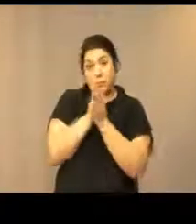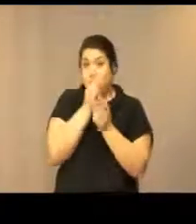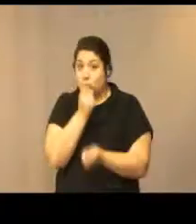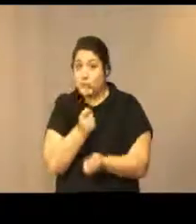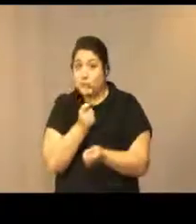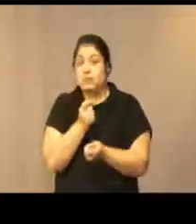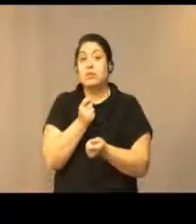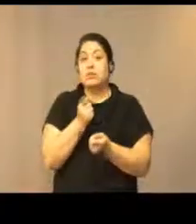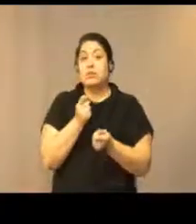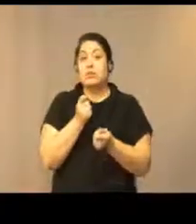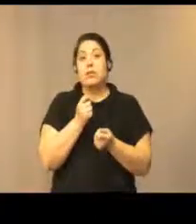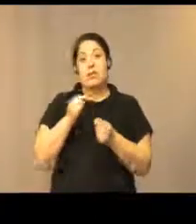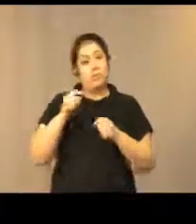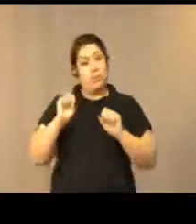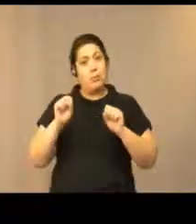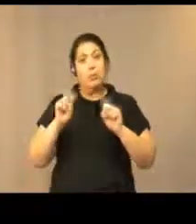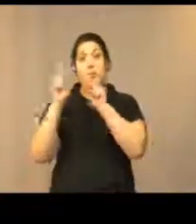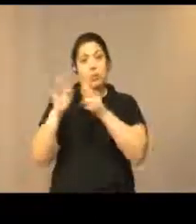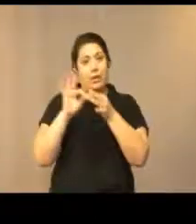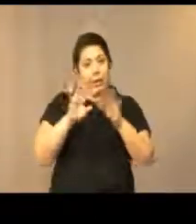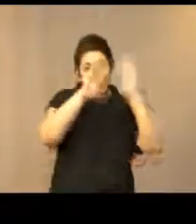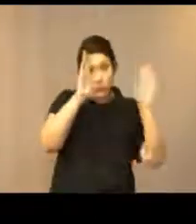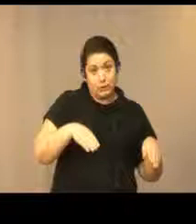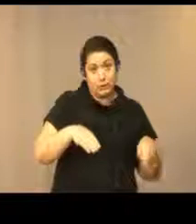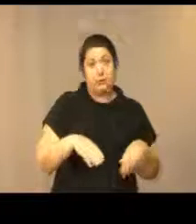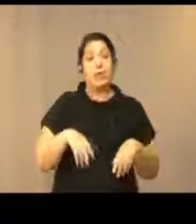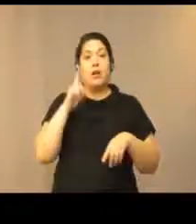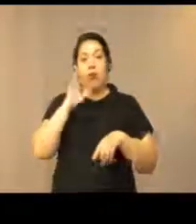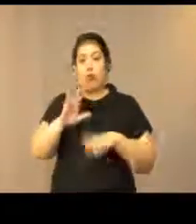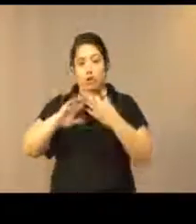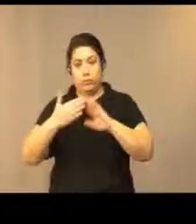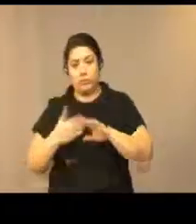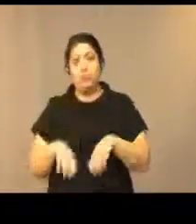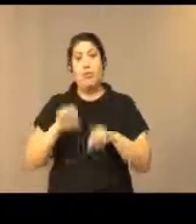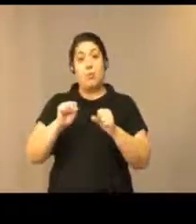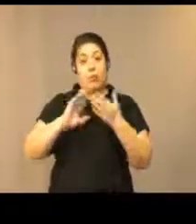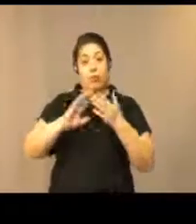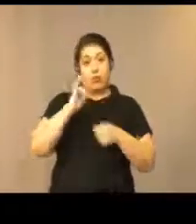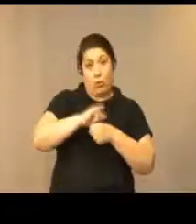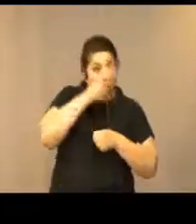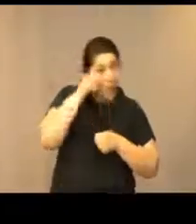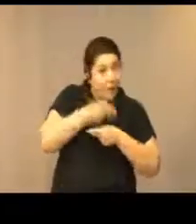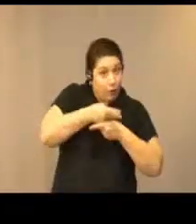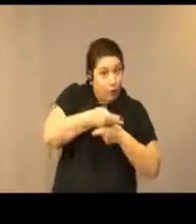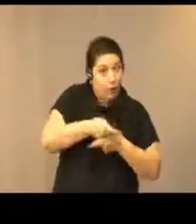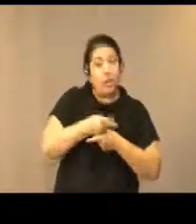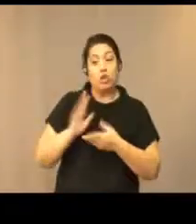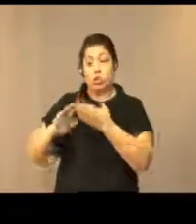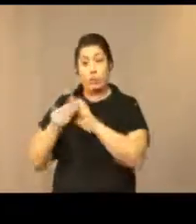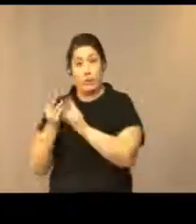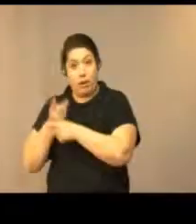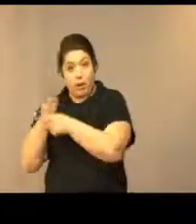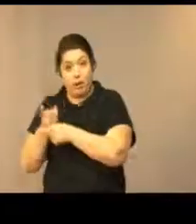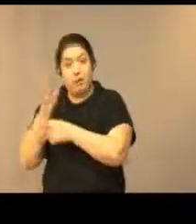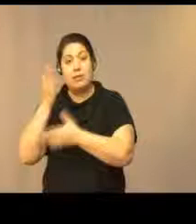consultations include housing, infrastructure, home and community care, age-limited